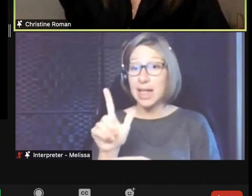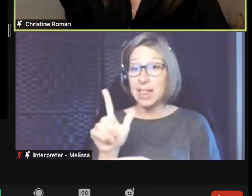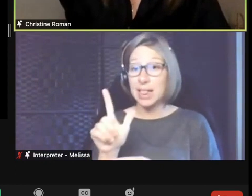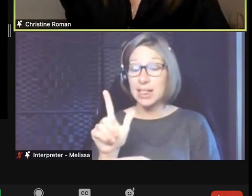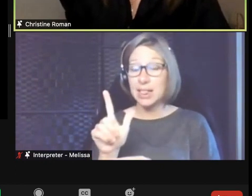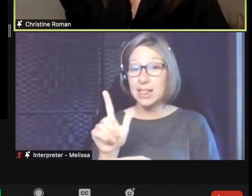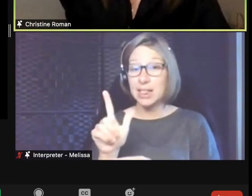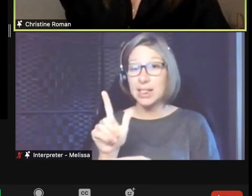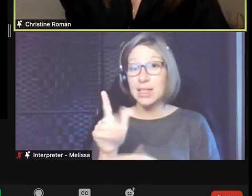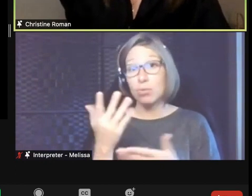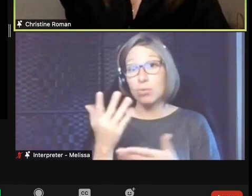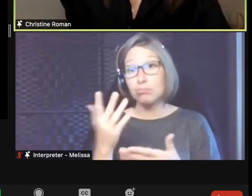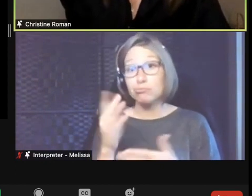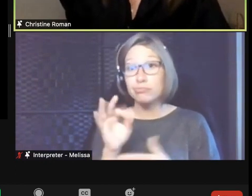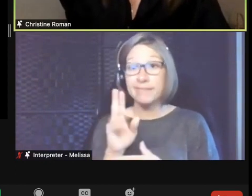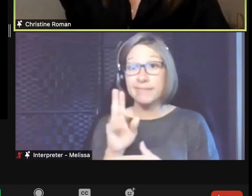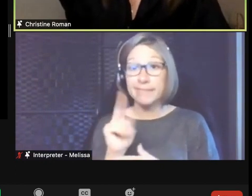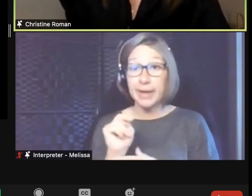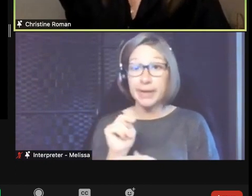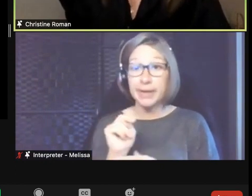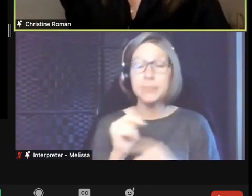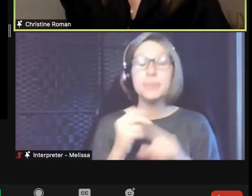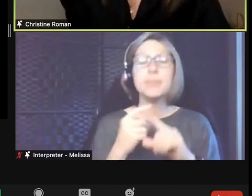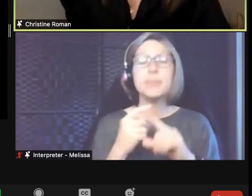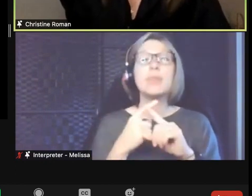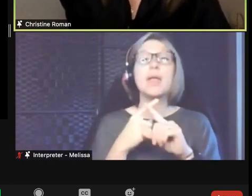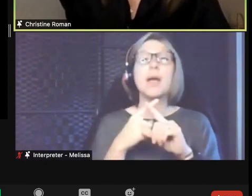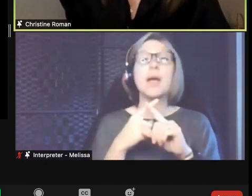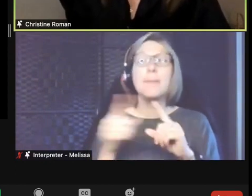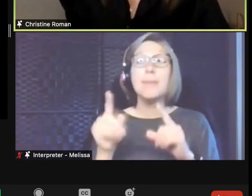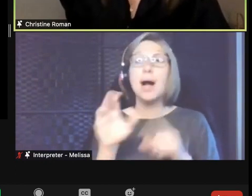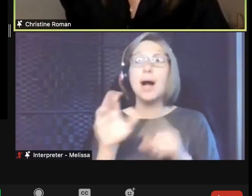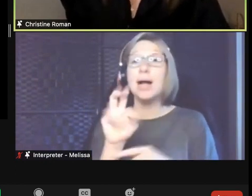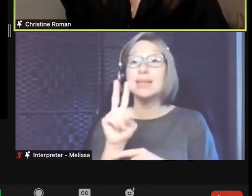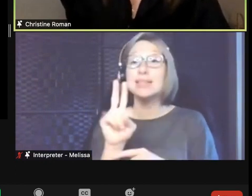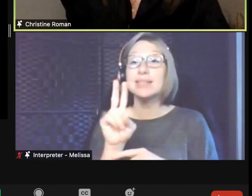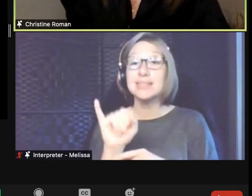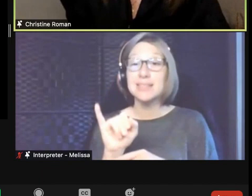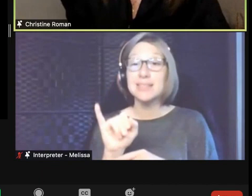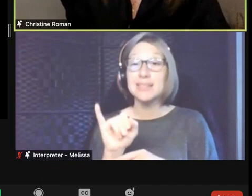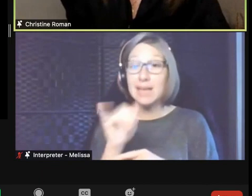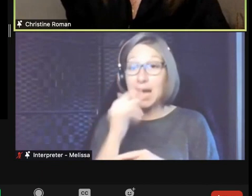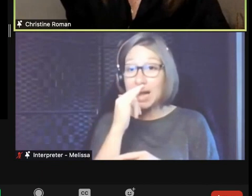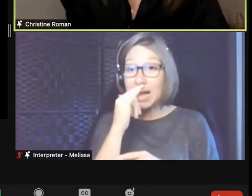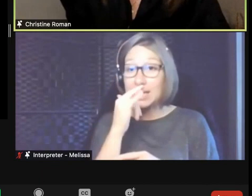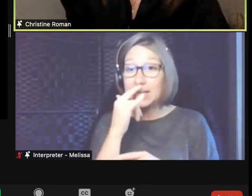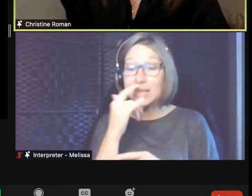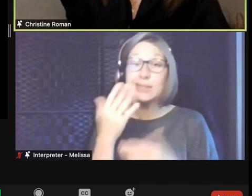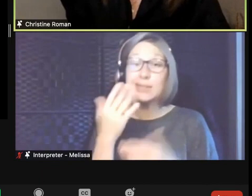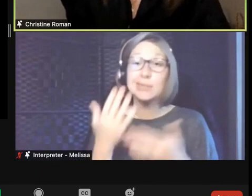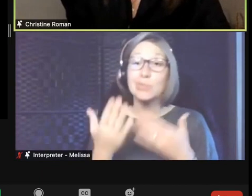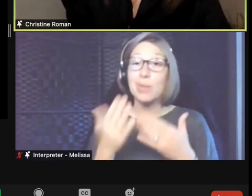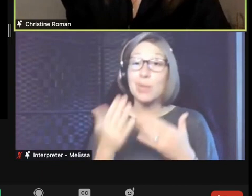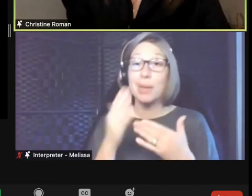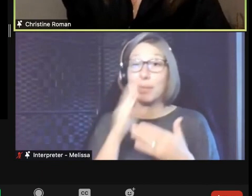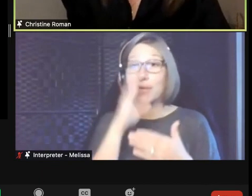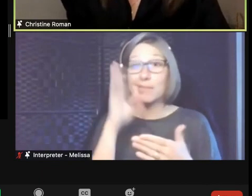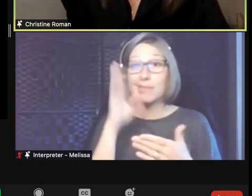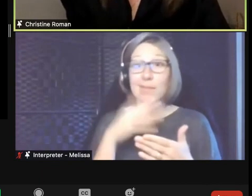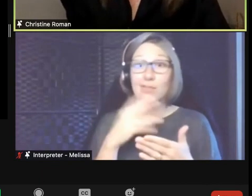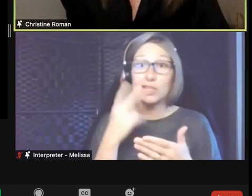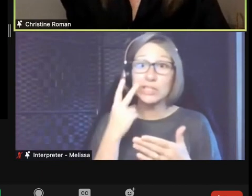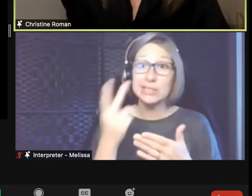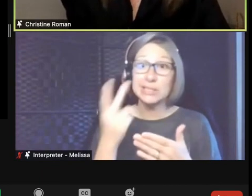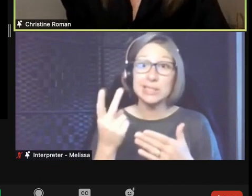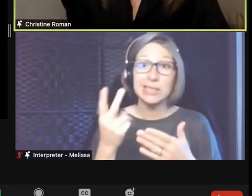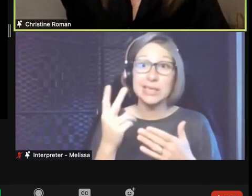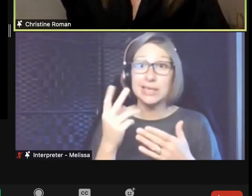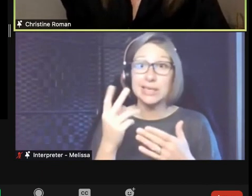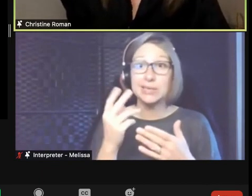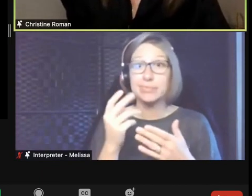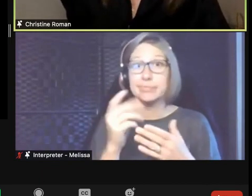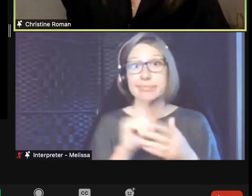before, and they turn their back and want to look the other way, or they just hum to themselves, or they don't even look at all.